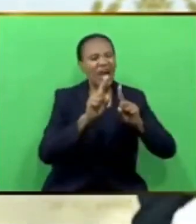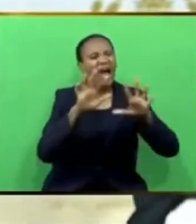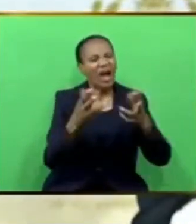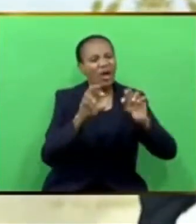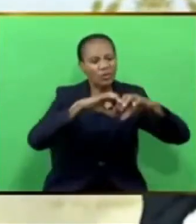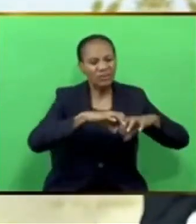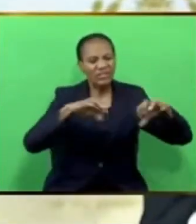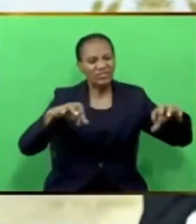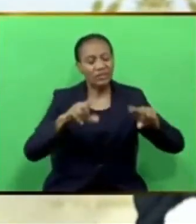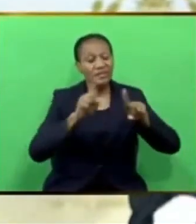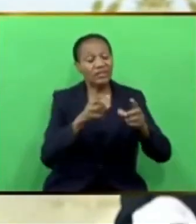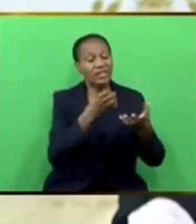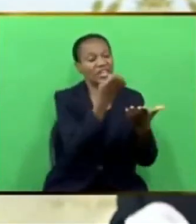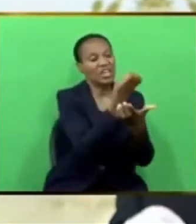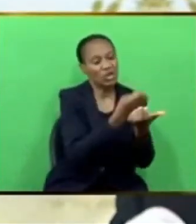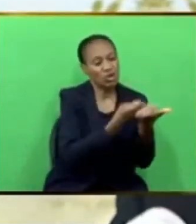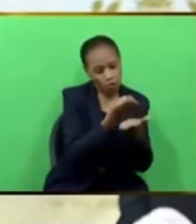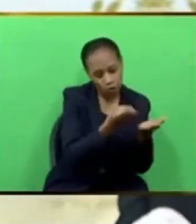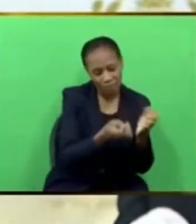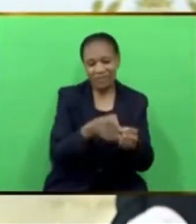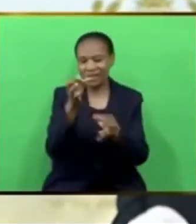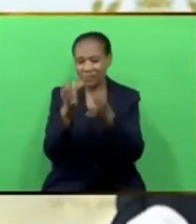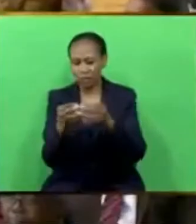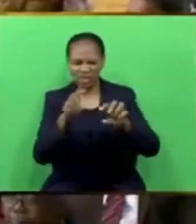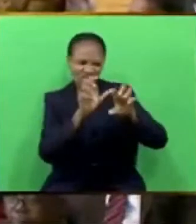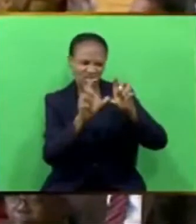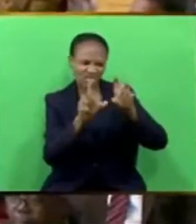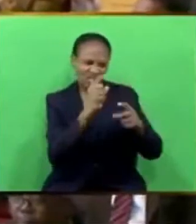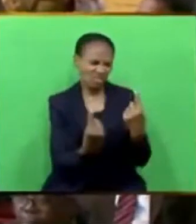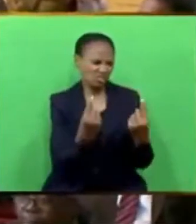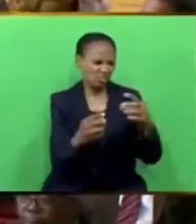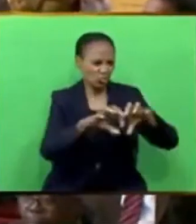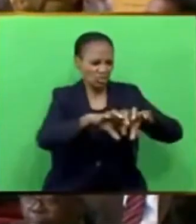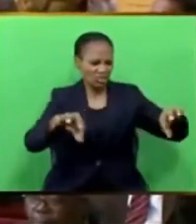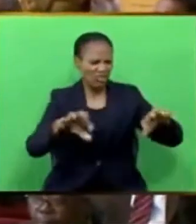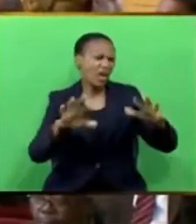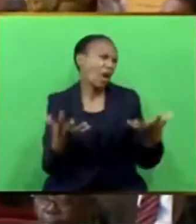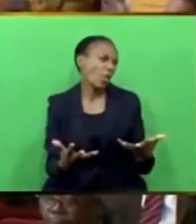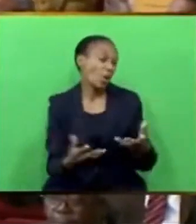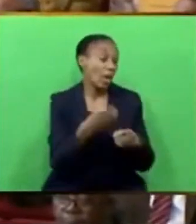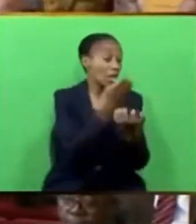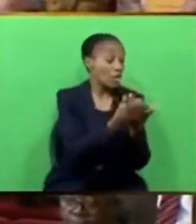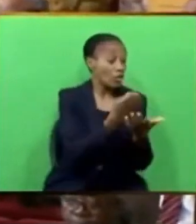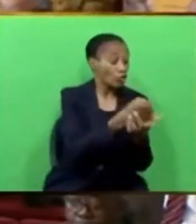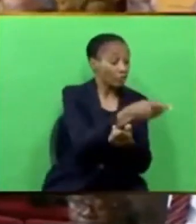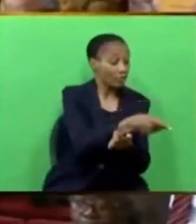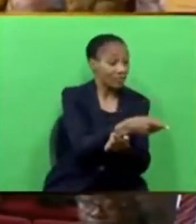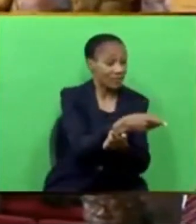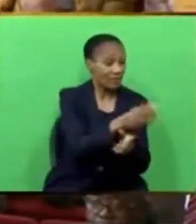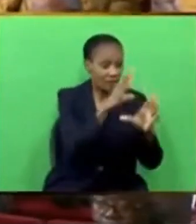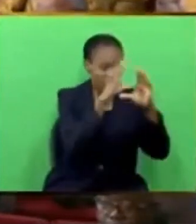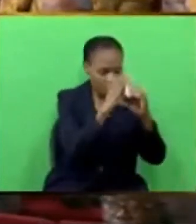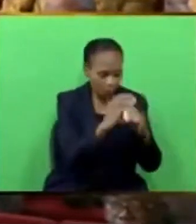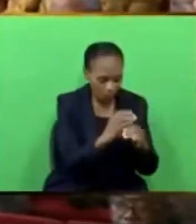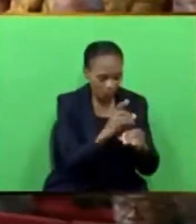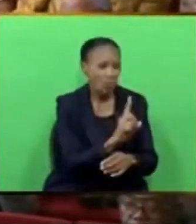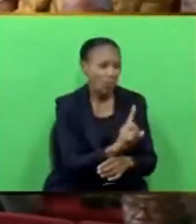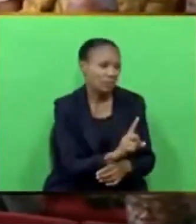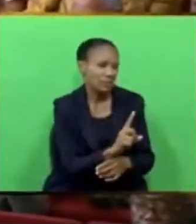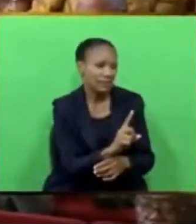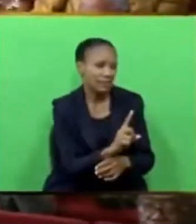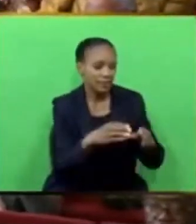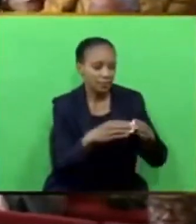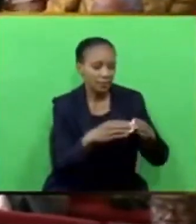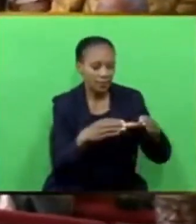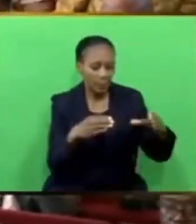between economics and politics would be that economics is concerned with